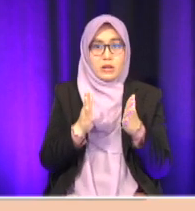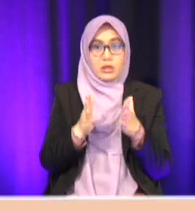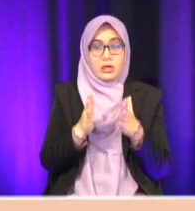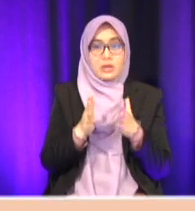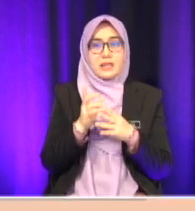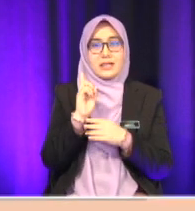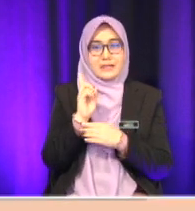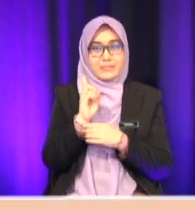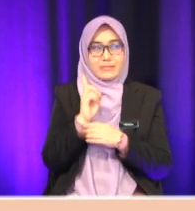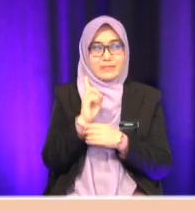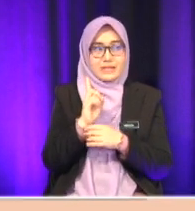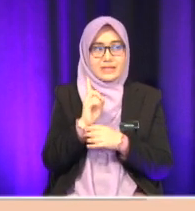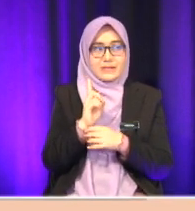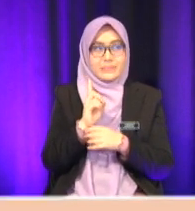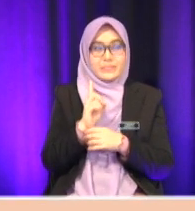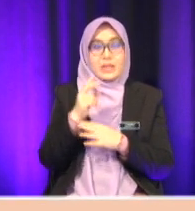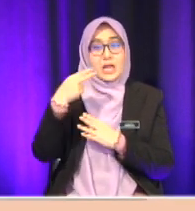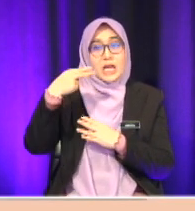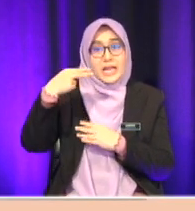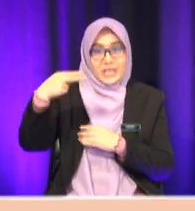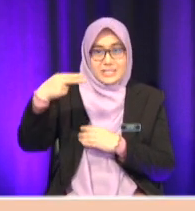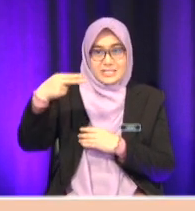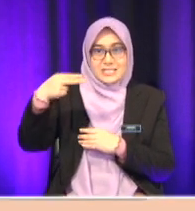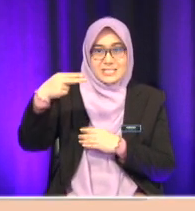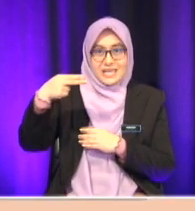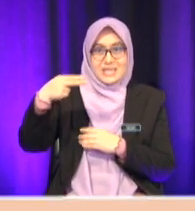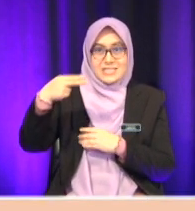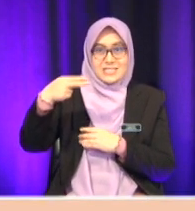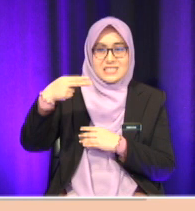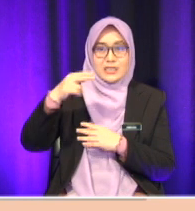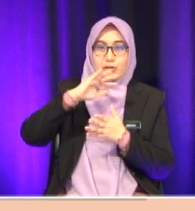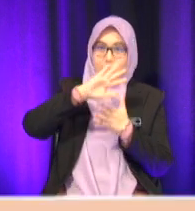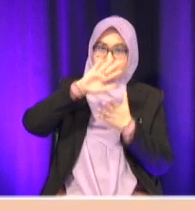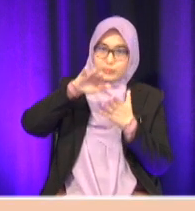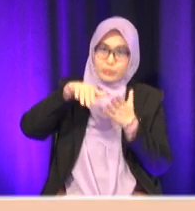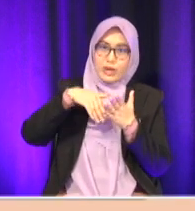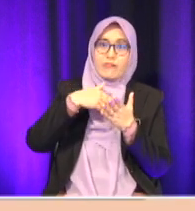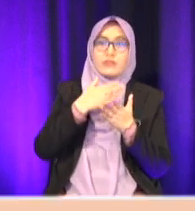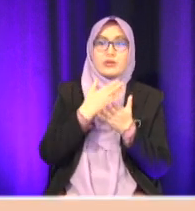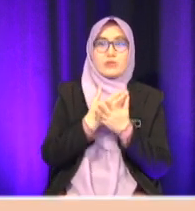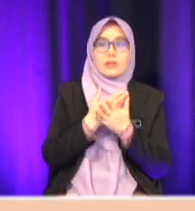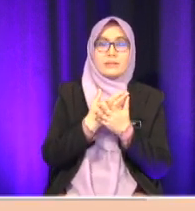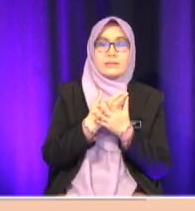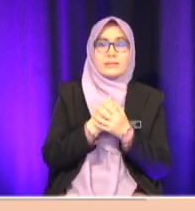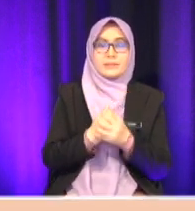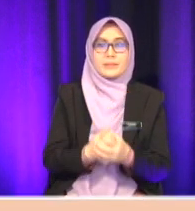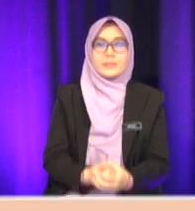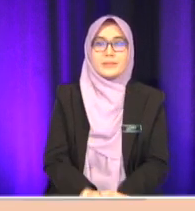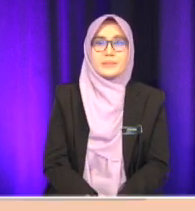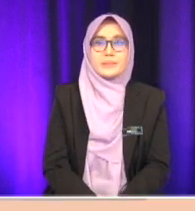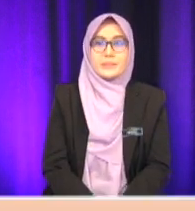surprisingly, everyone volunteered to go first. Okay, then